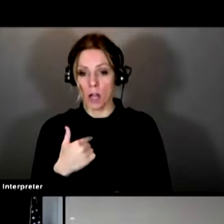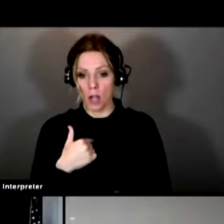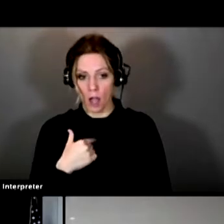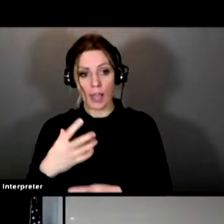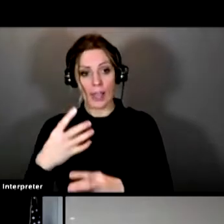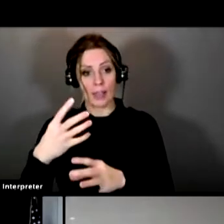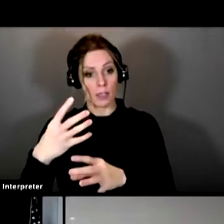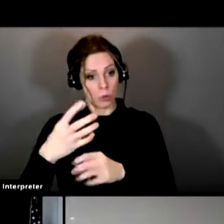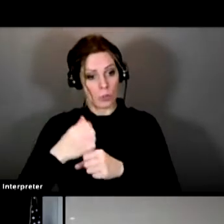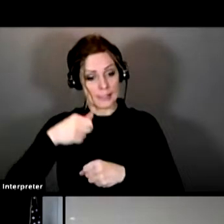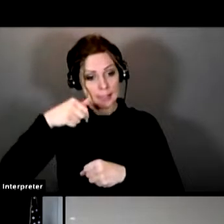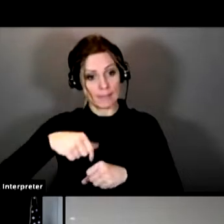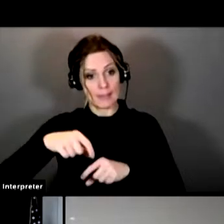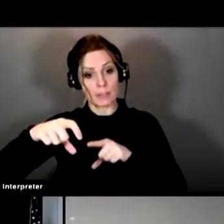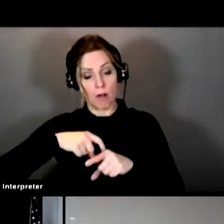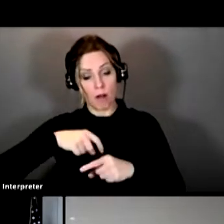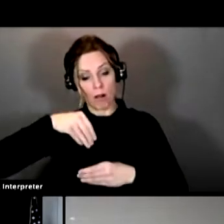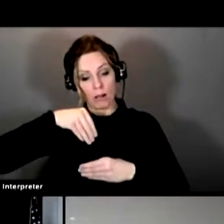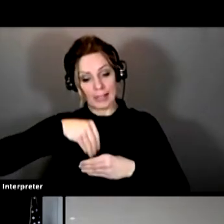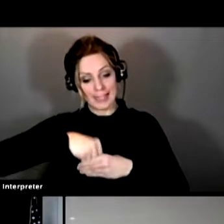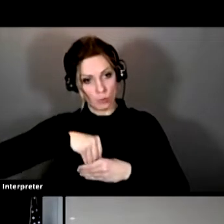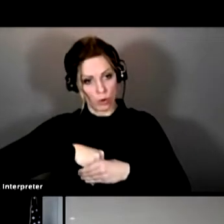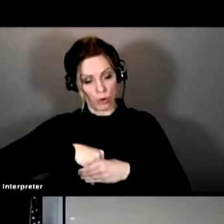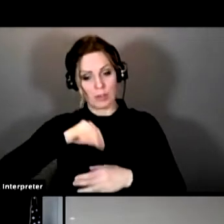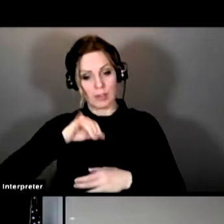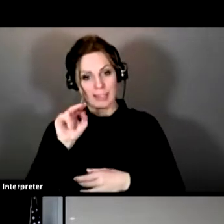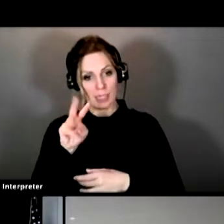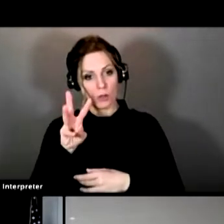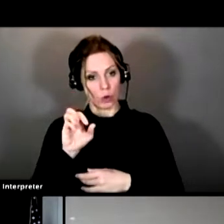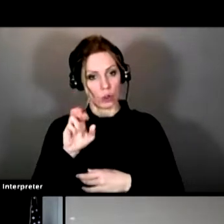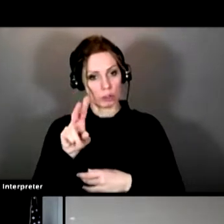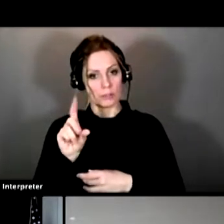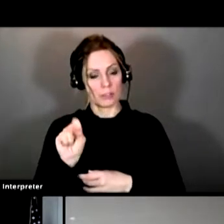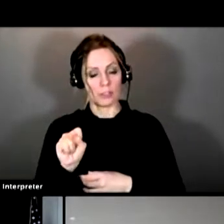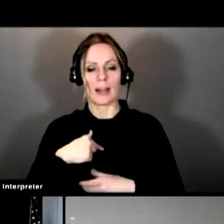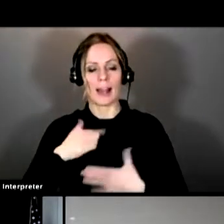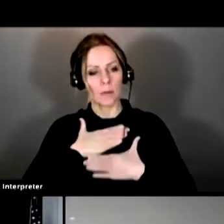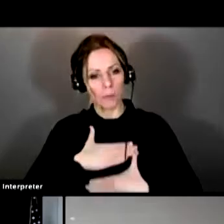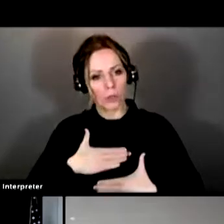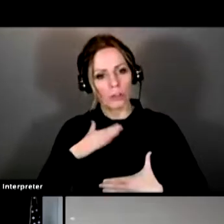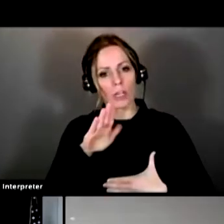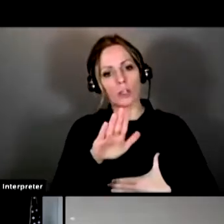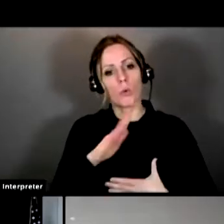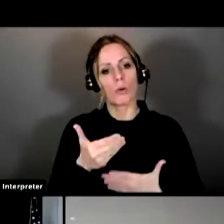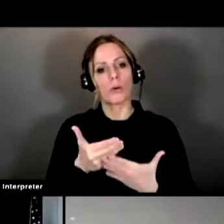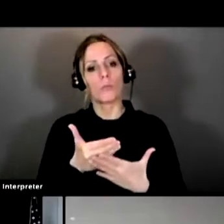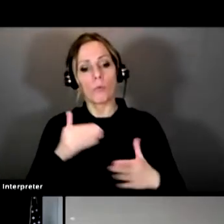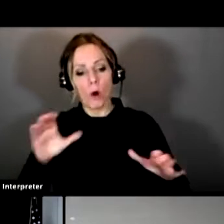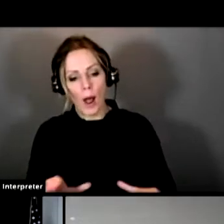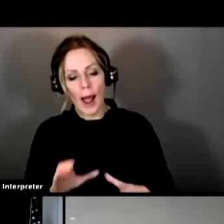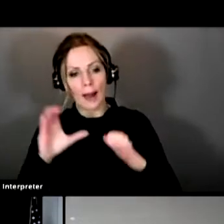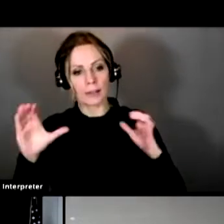the proactive measures that you're all taking to reach out to the community. I'm very